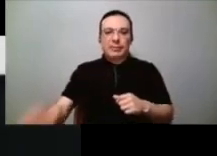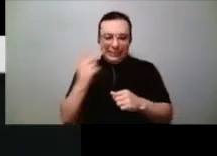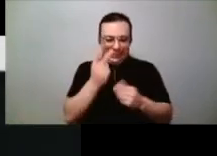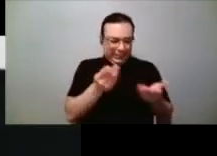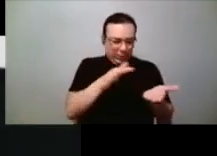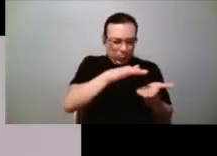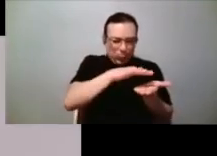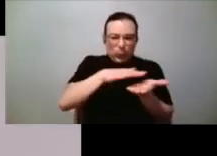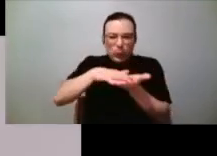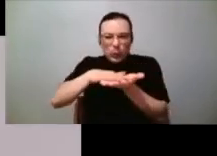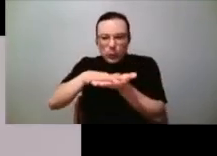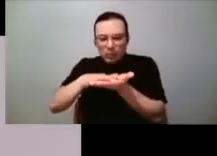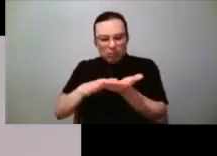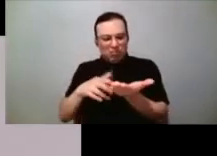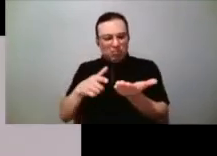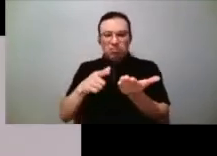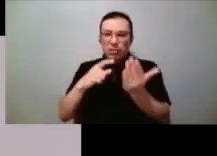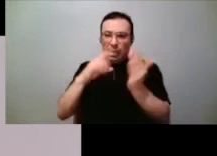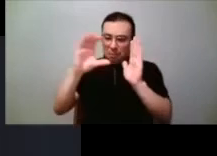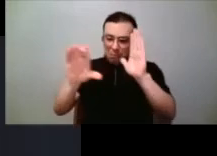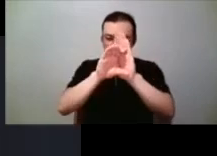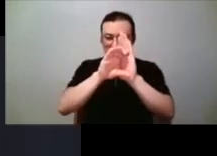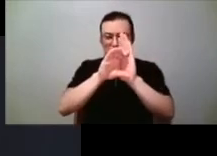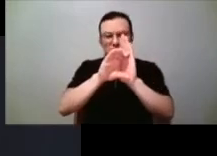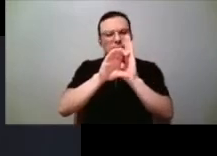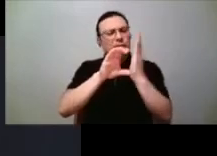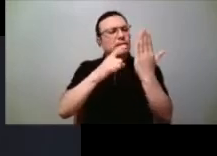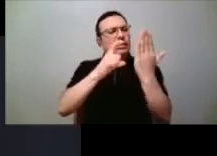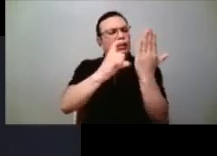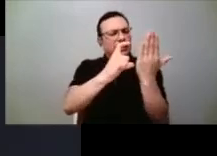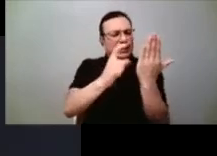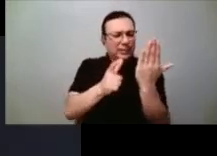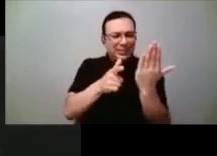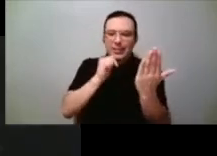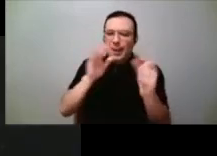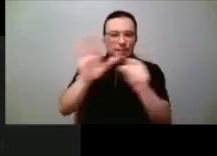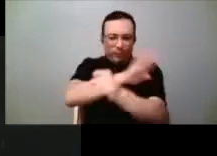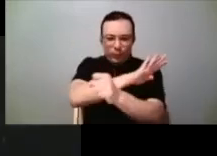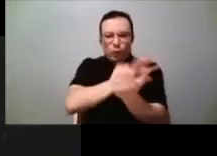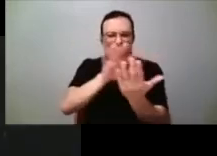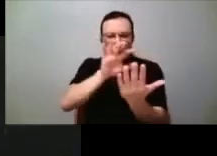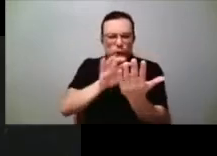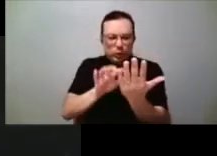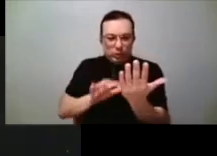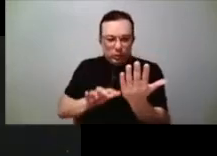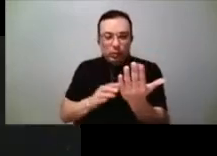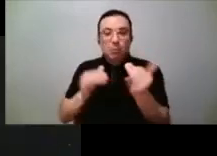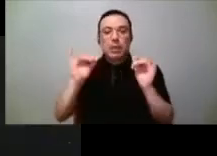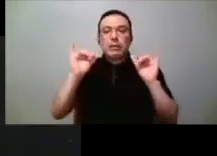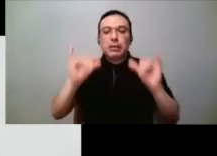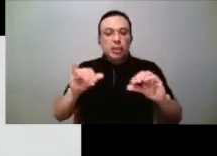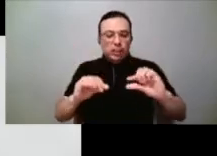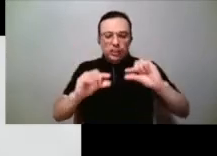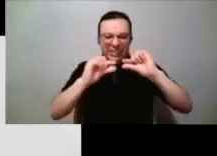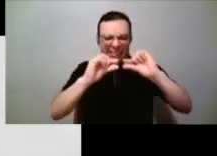call images, are barely, unevenly, incompletely registered, yet thick with the atmosphere and the